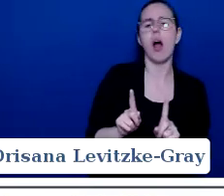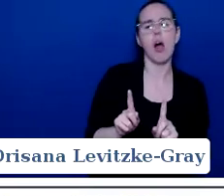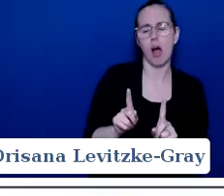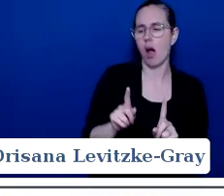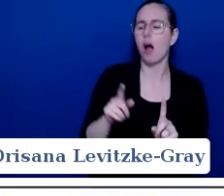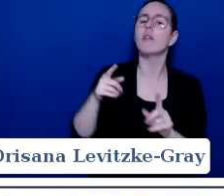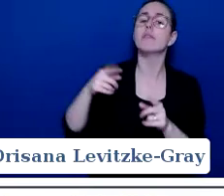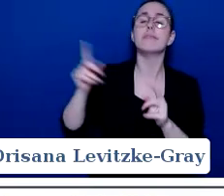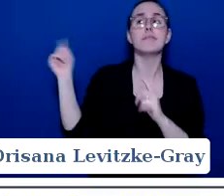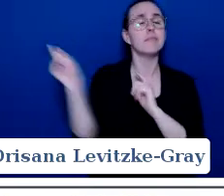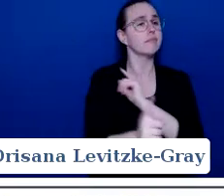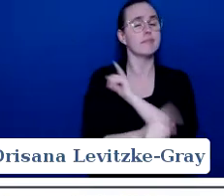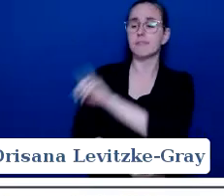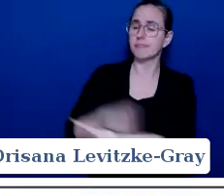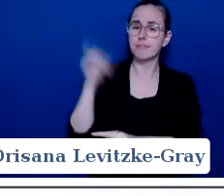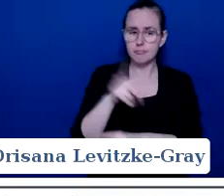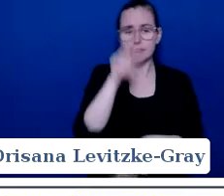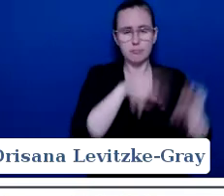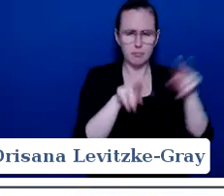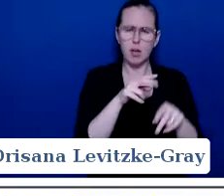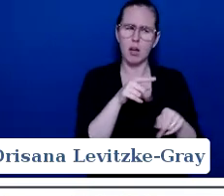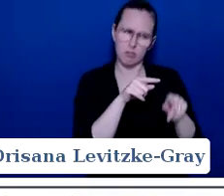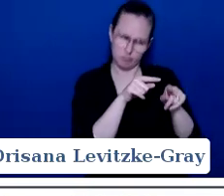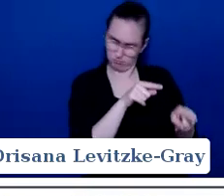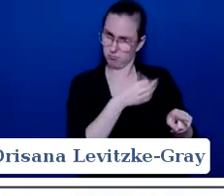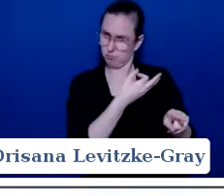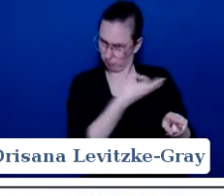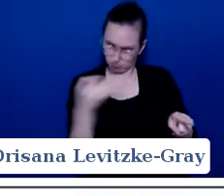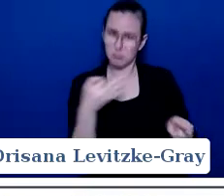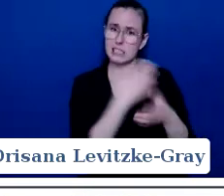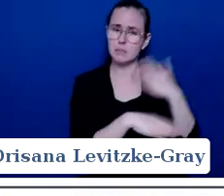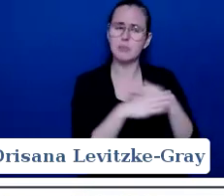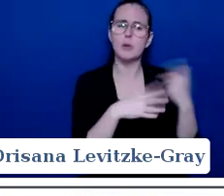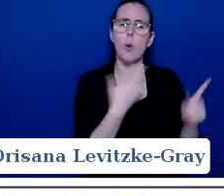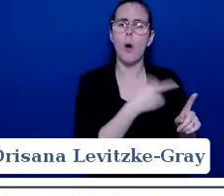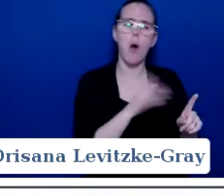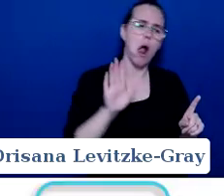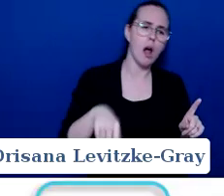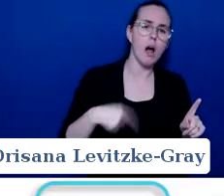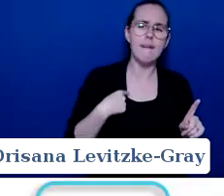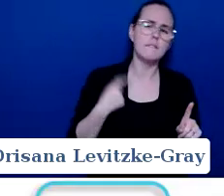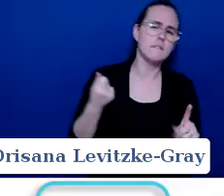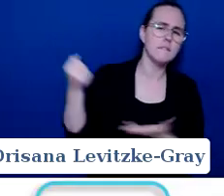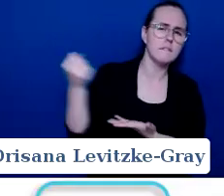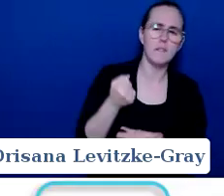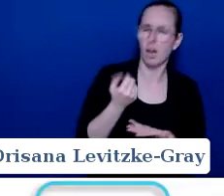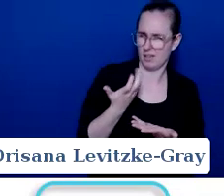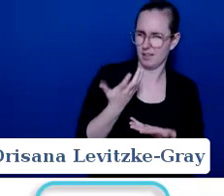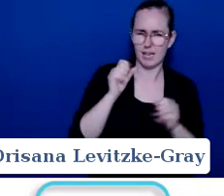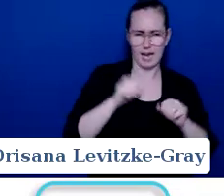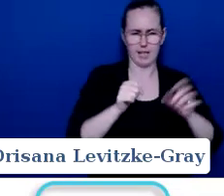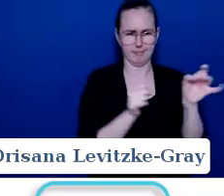individual service plan, but it also gives an information to the government to plan the budget for